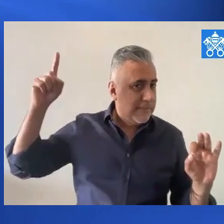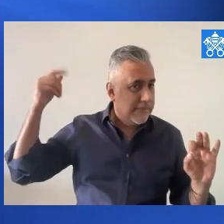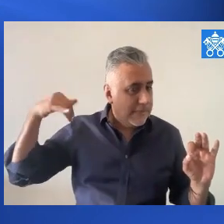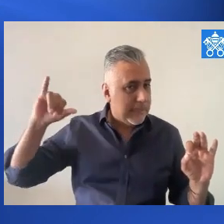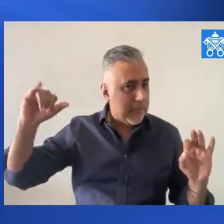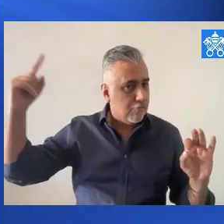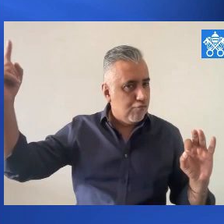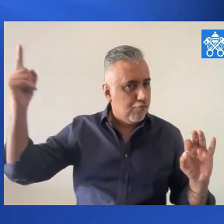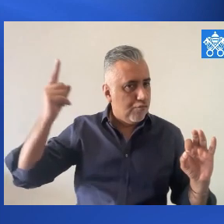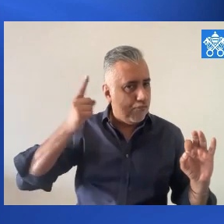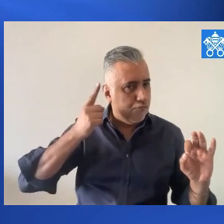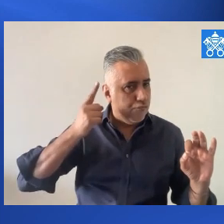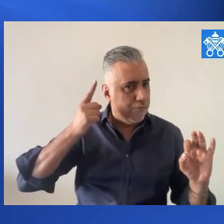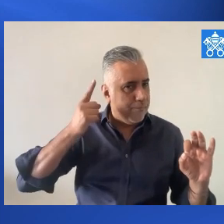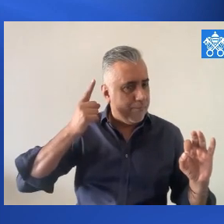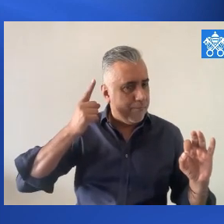turn away from Him.